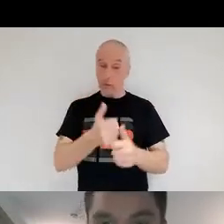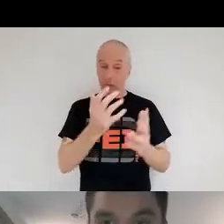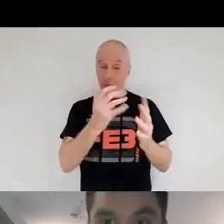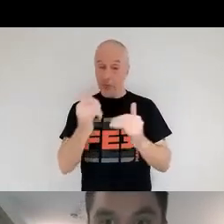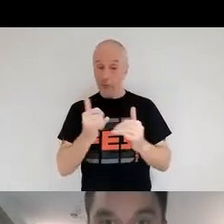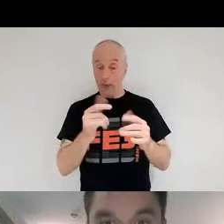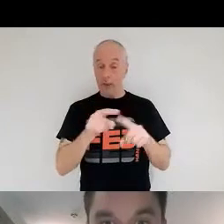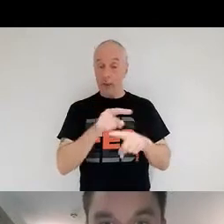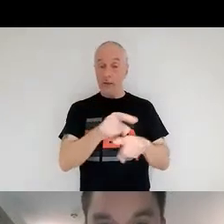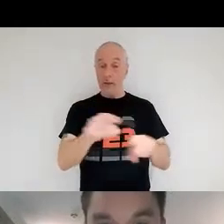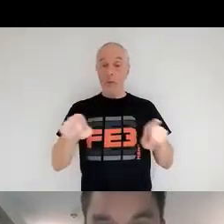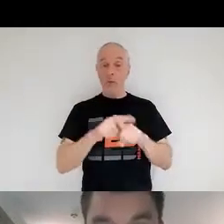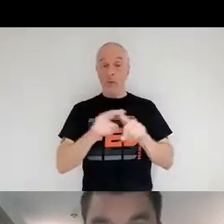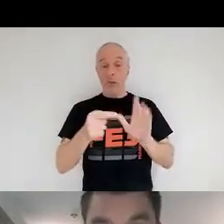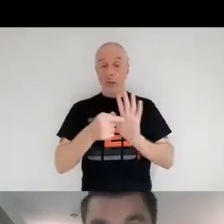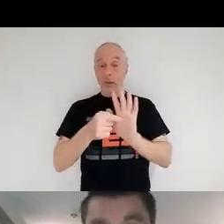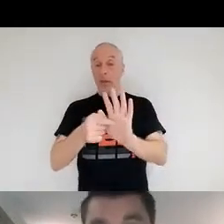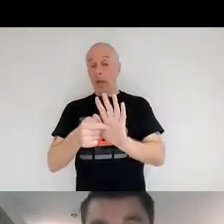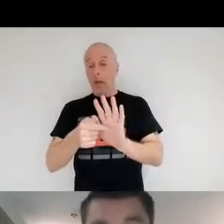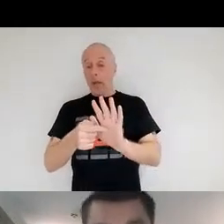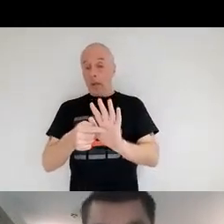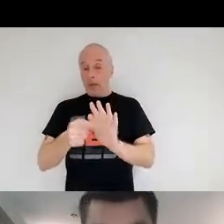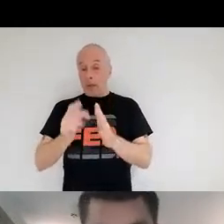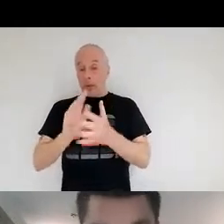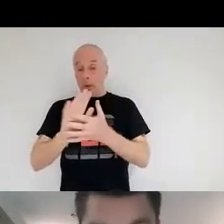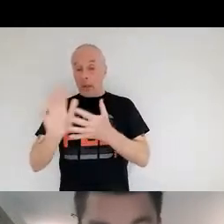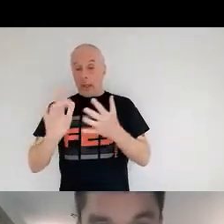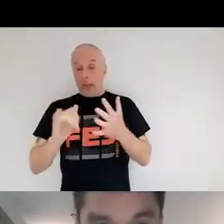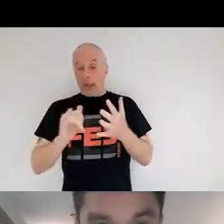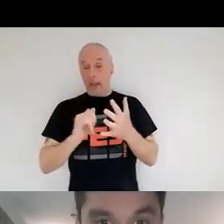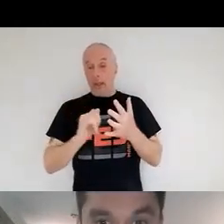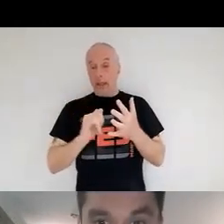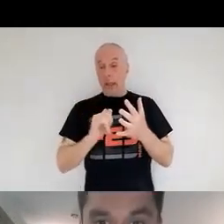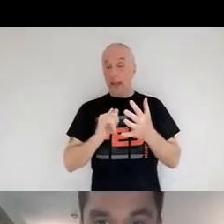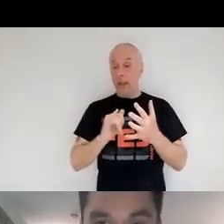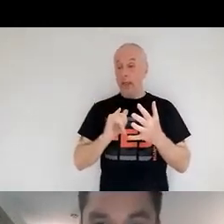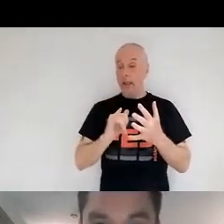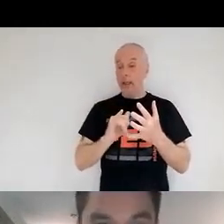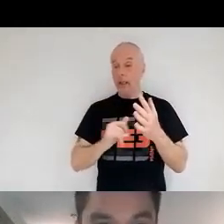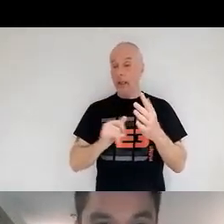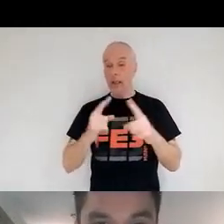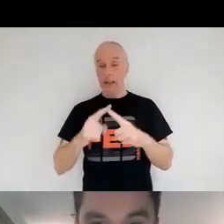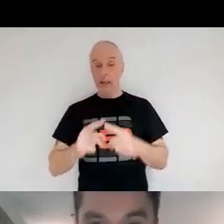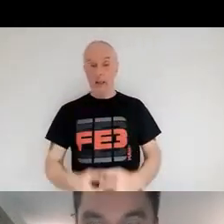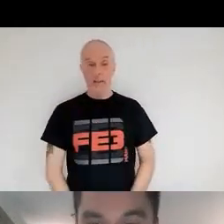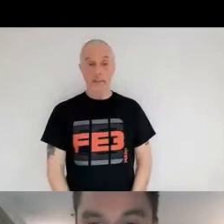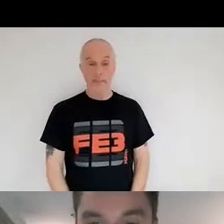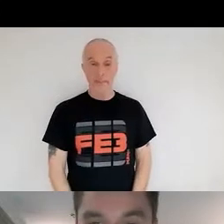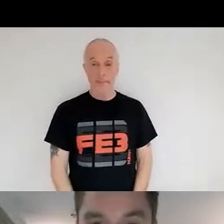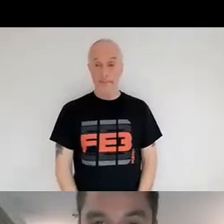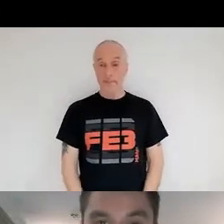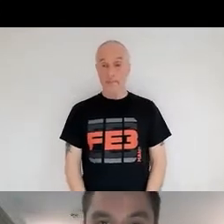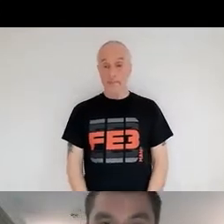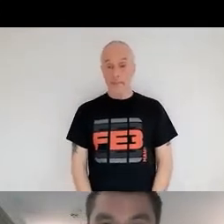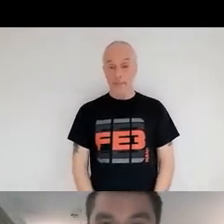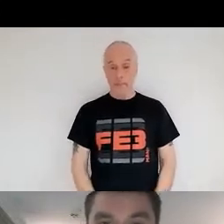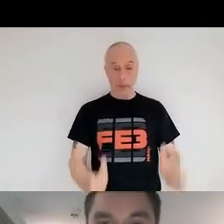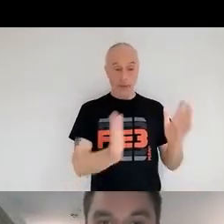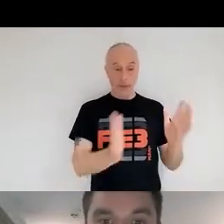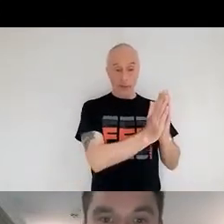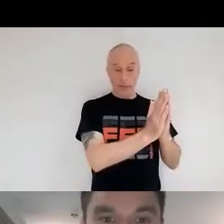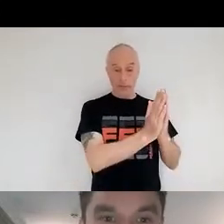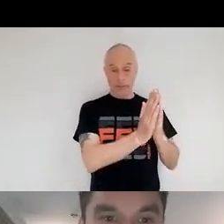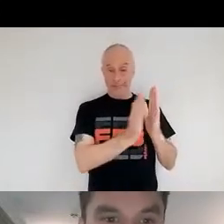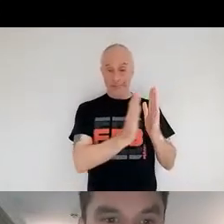the HC. This is a £23 million programme summarised into one slide, so you can appreciate there is a level